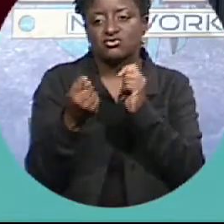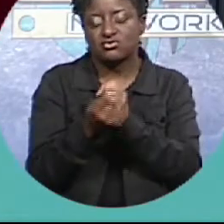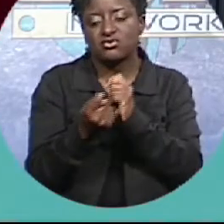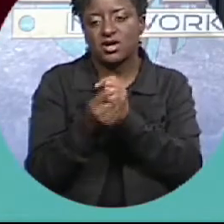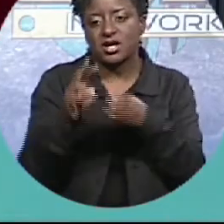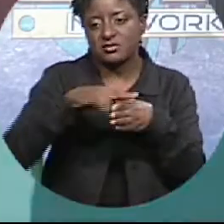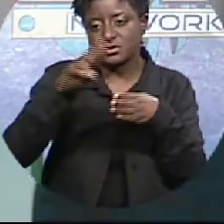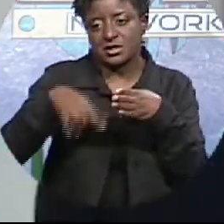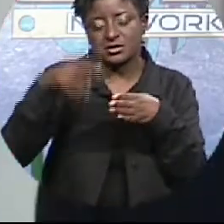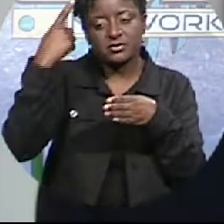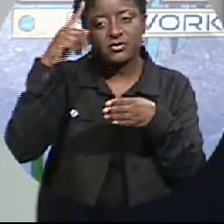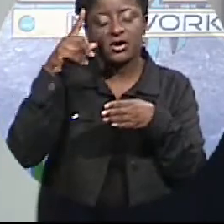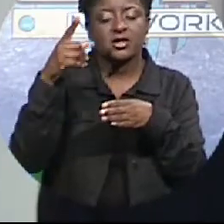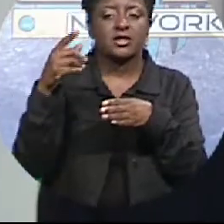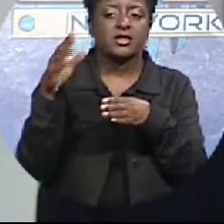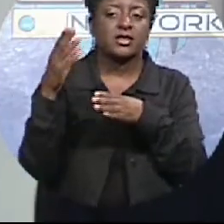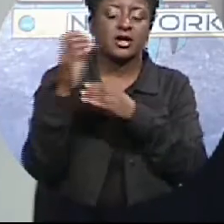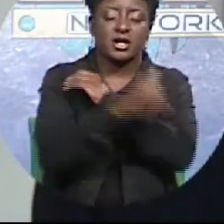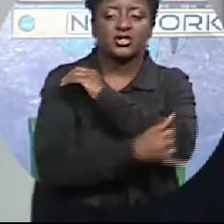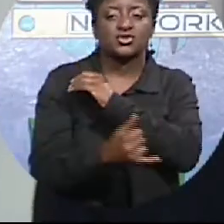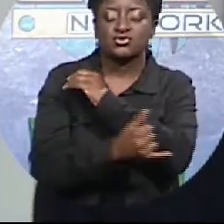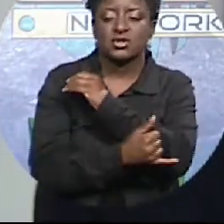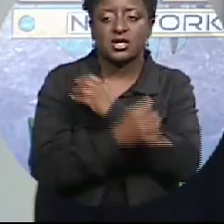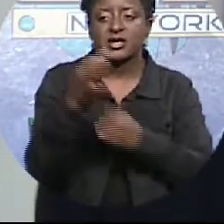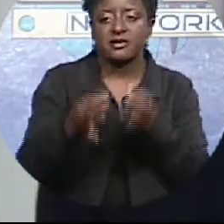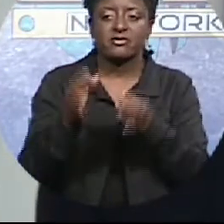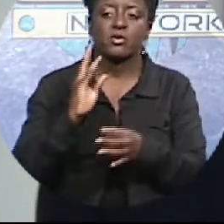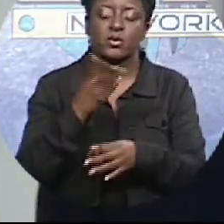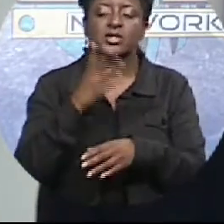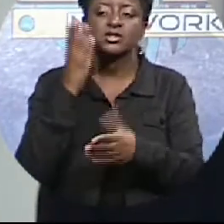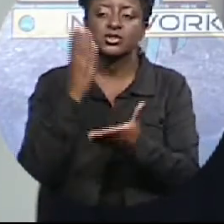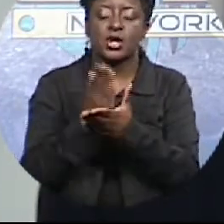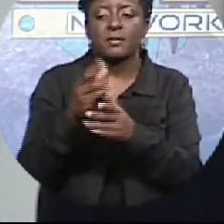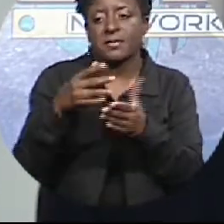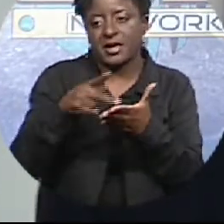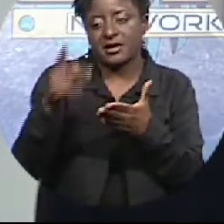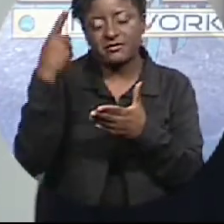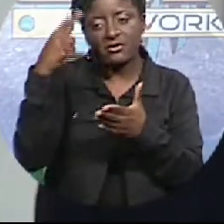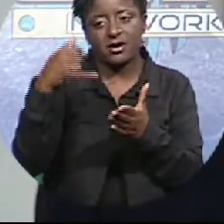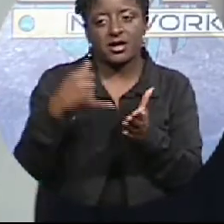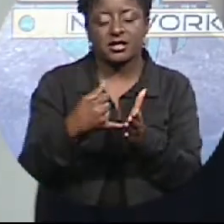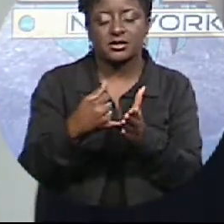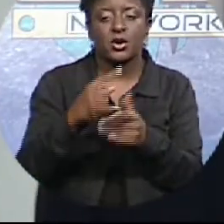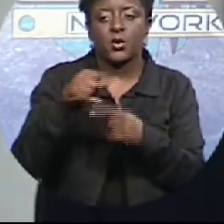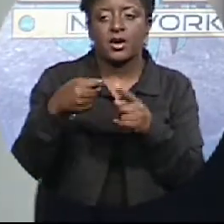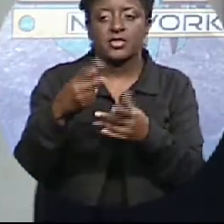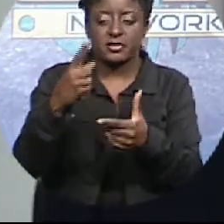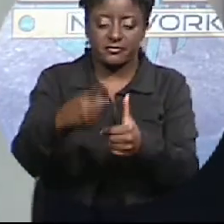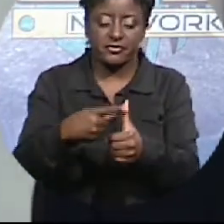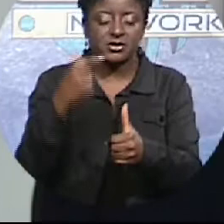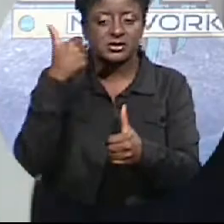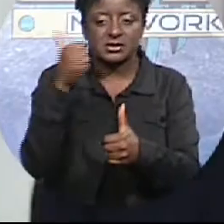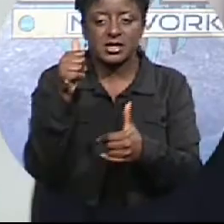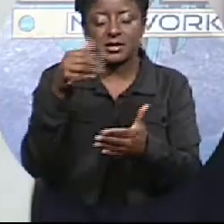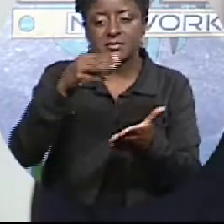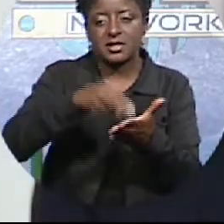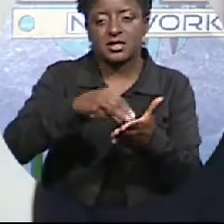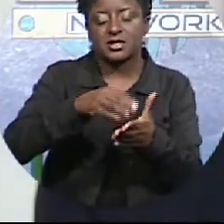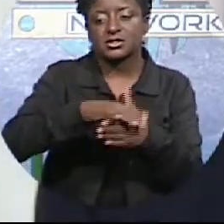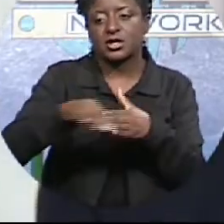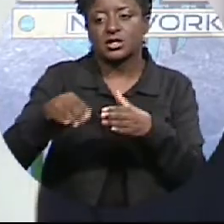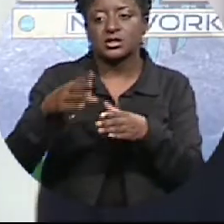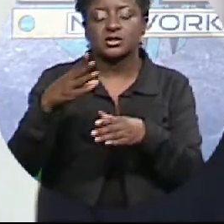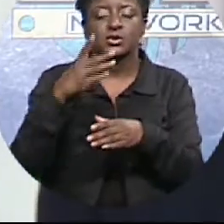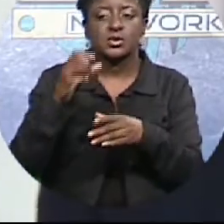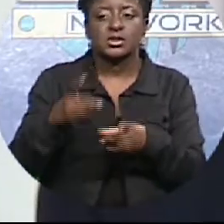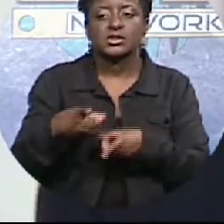stop paying for it. When the first $10 million was donated, it was under the Ingram administration,